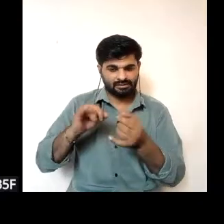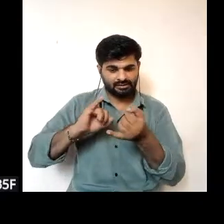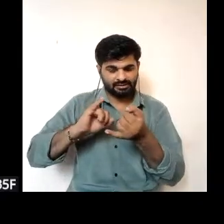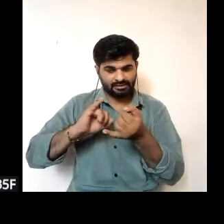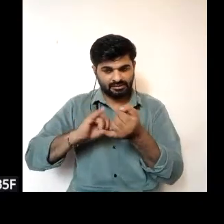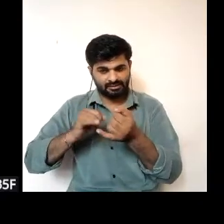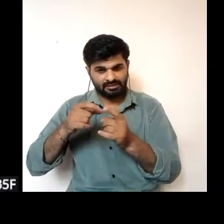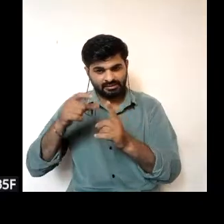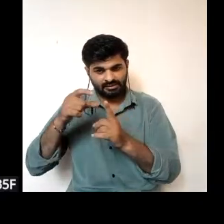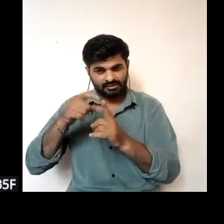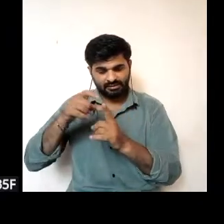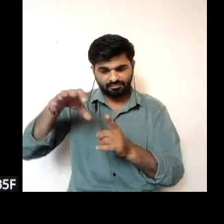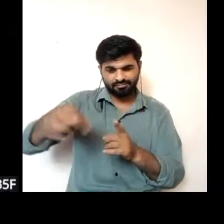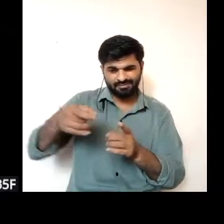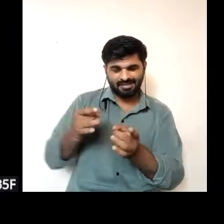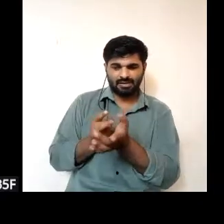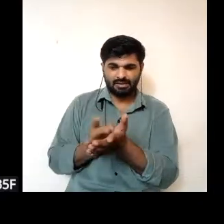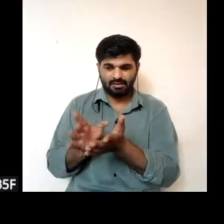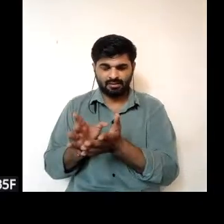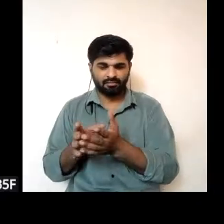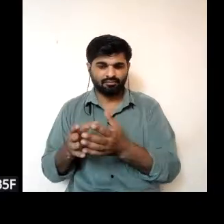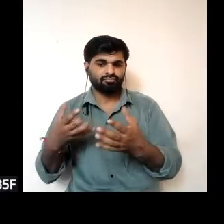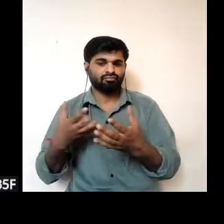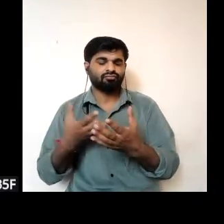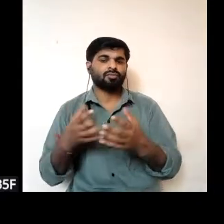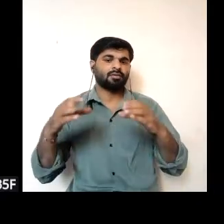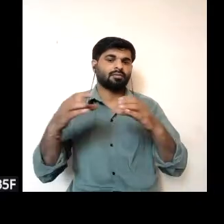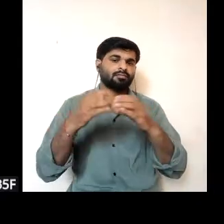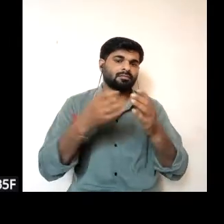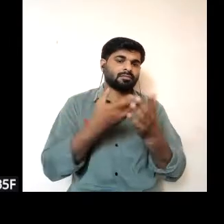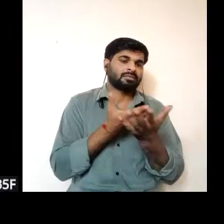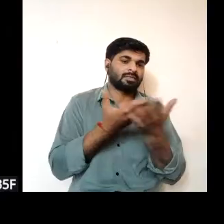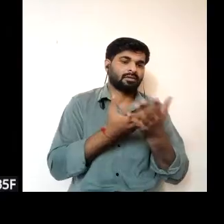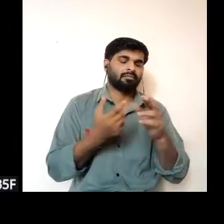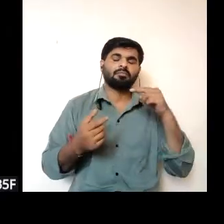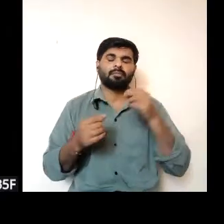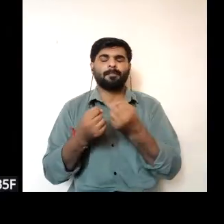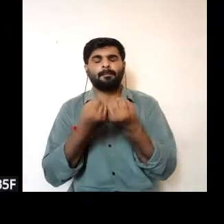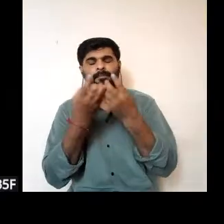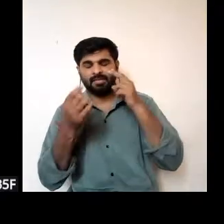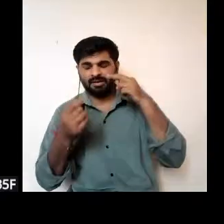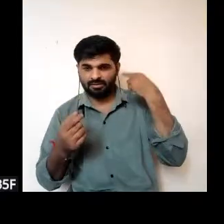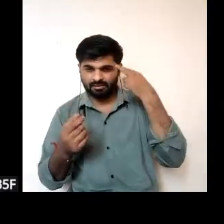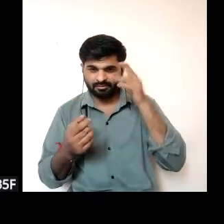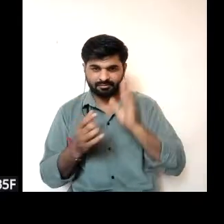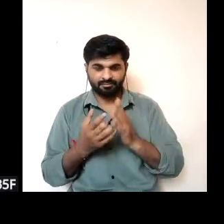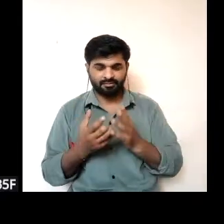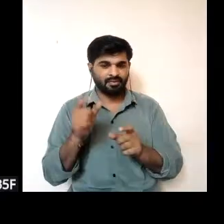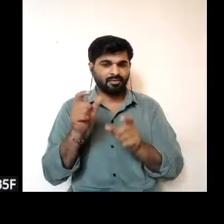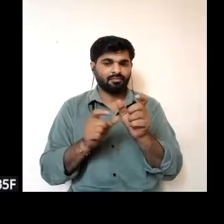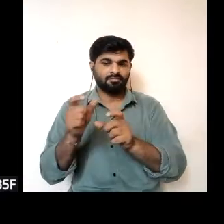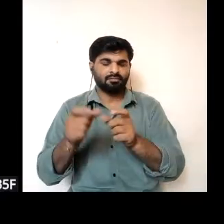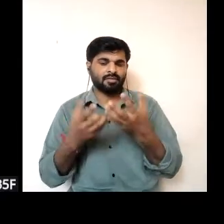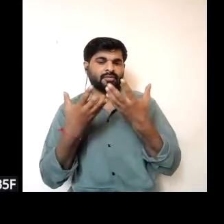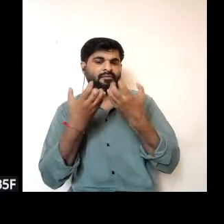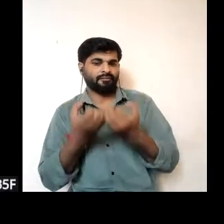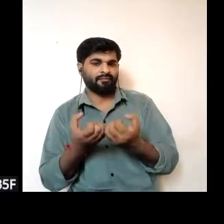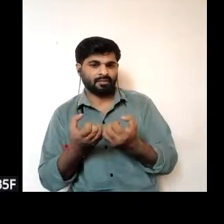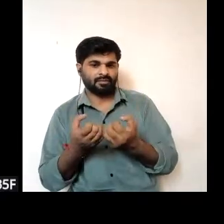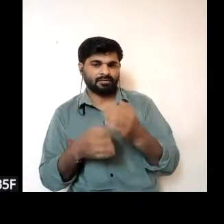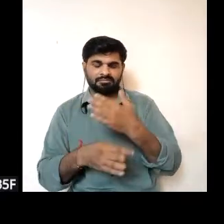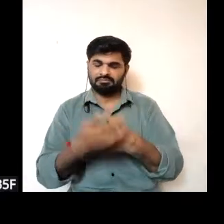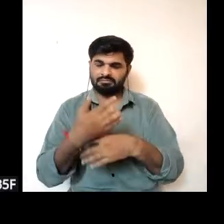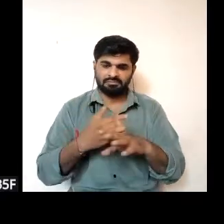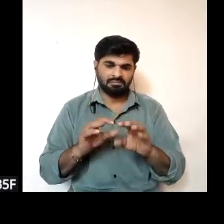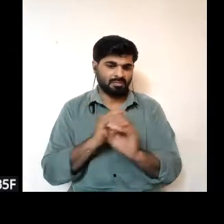Washington group question for many reasons. People wanted to know, we want to know which disabilities, we want